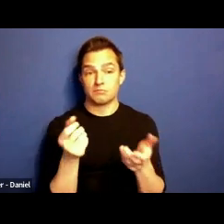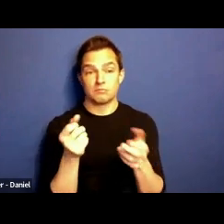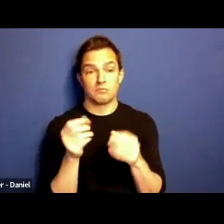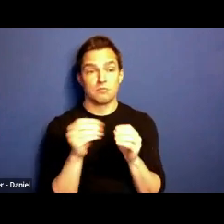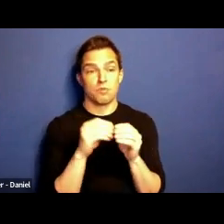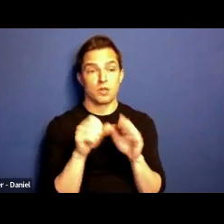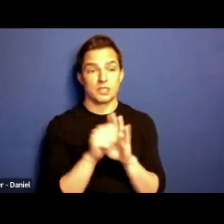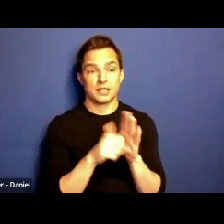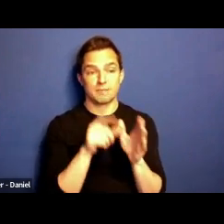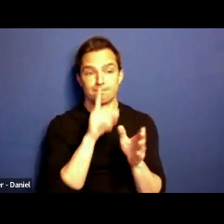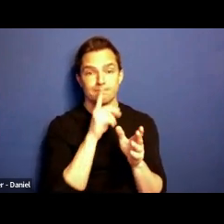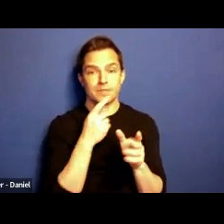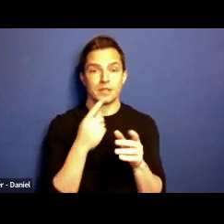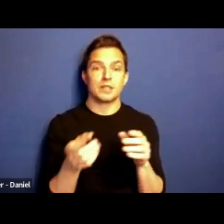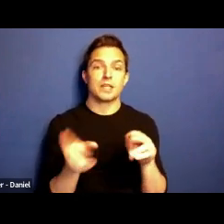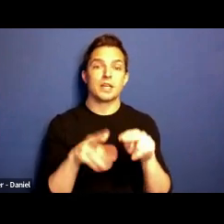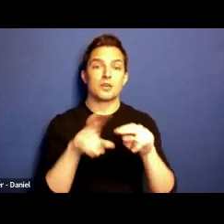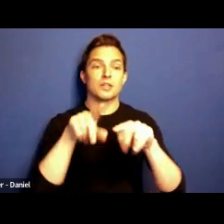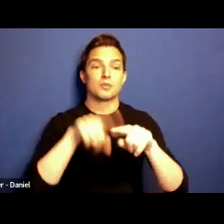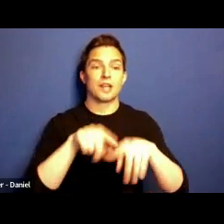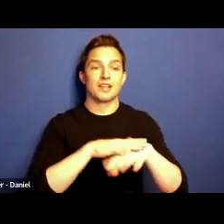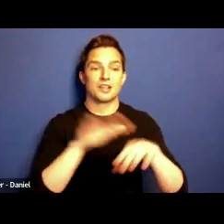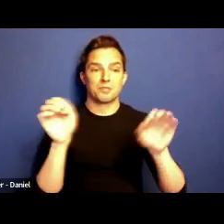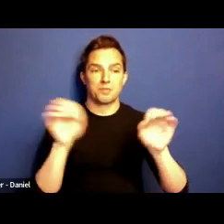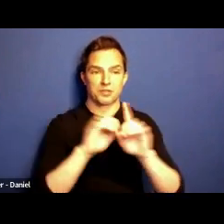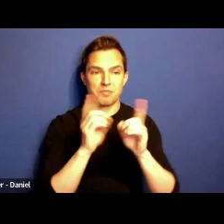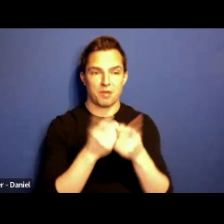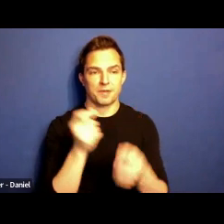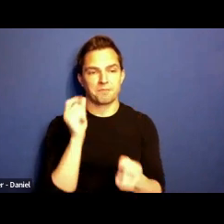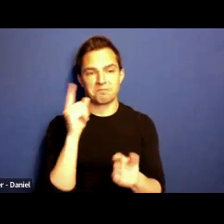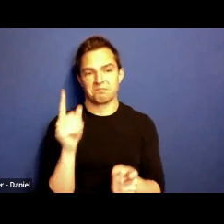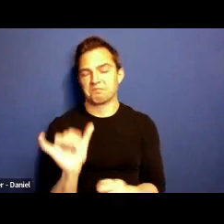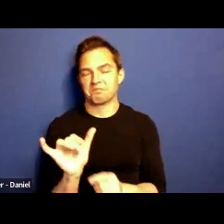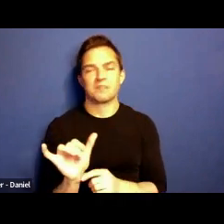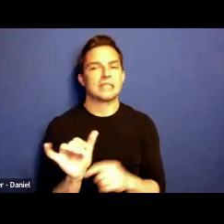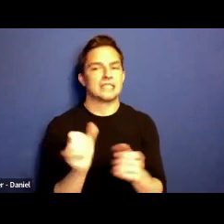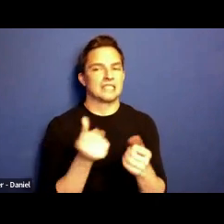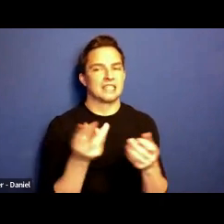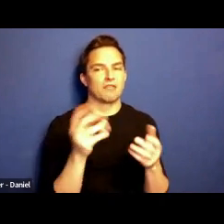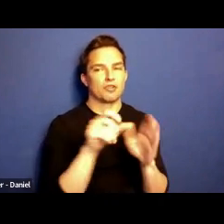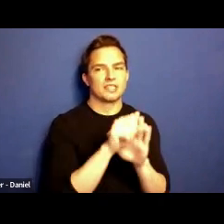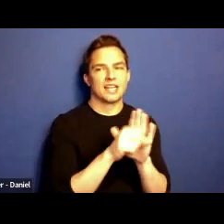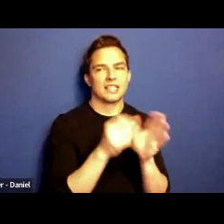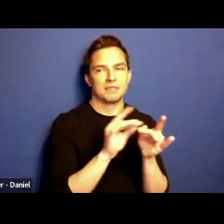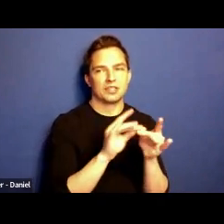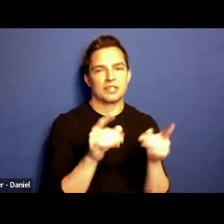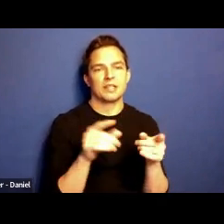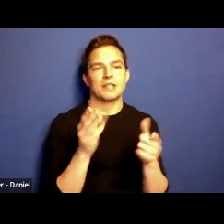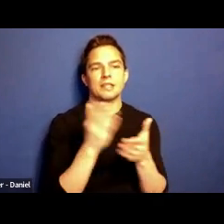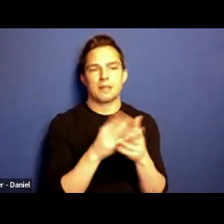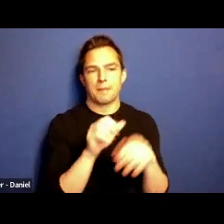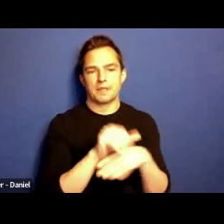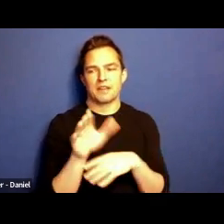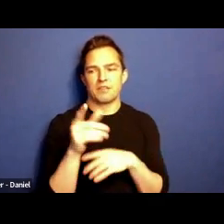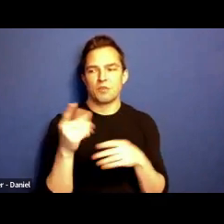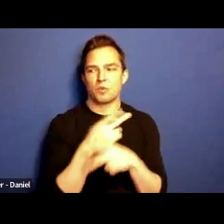didn't say increased reliance on emergency departments. And several states mentioned that people are sent farther from home,